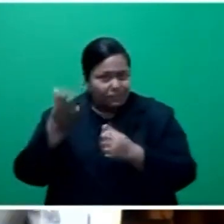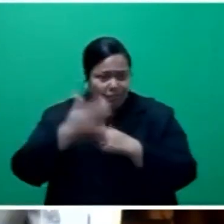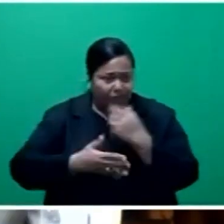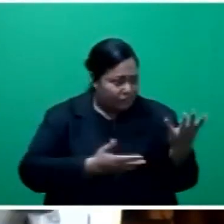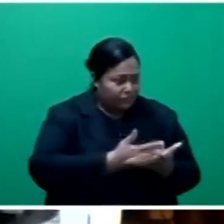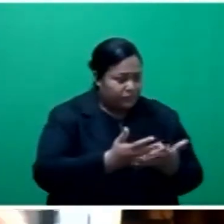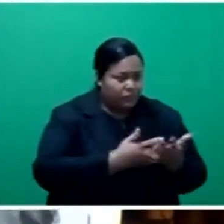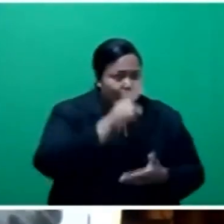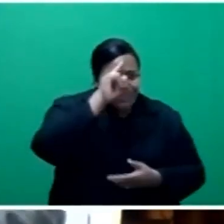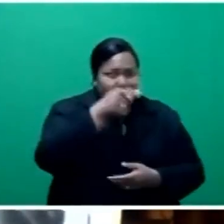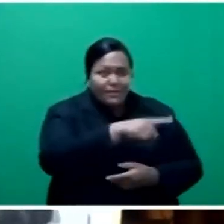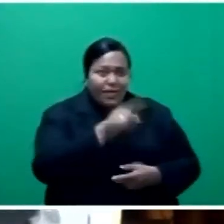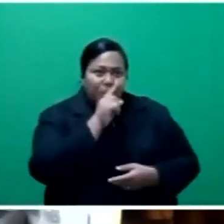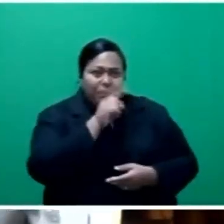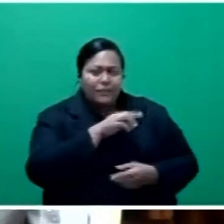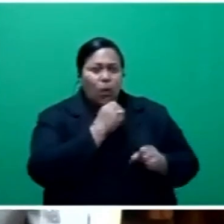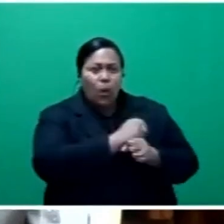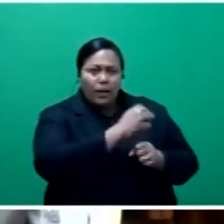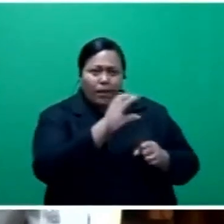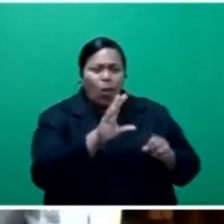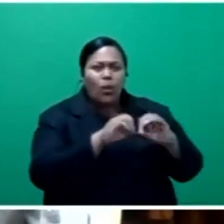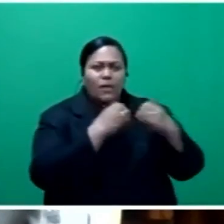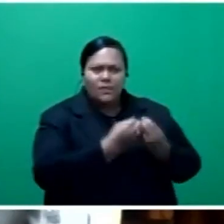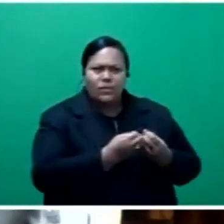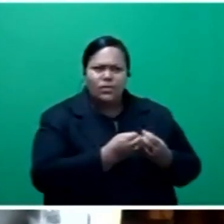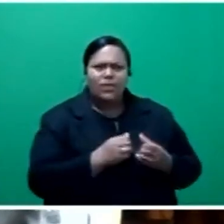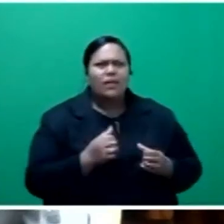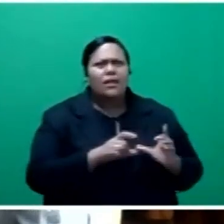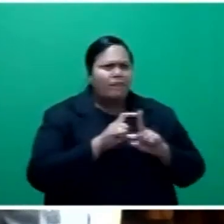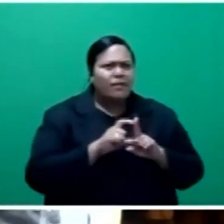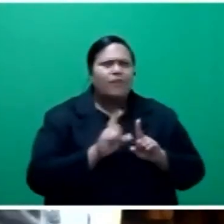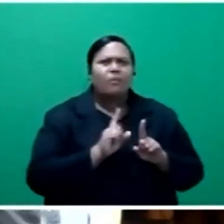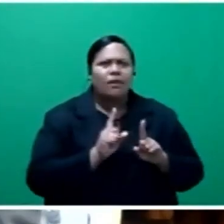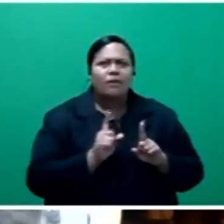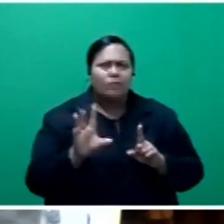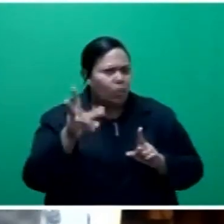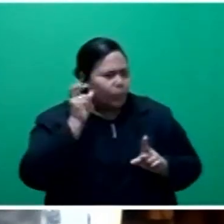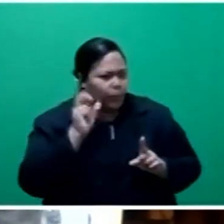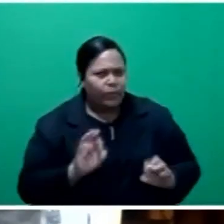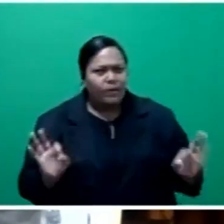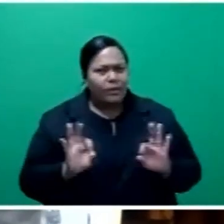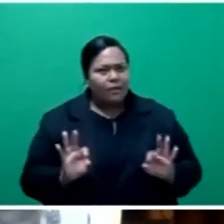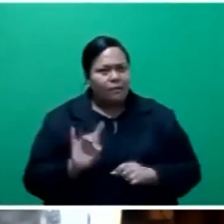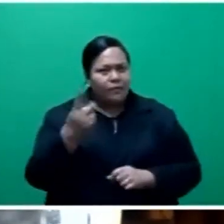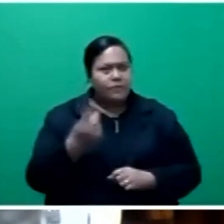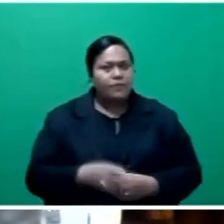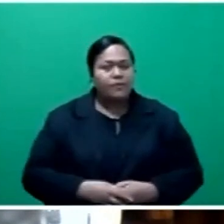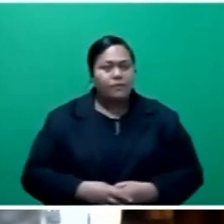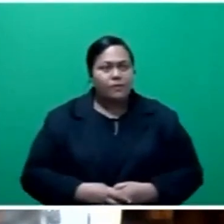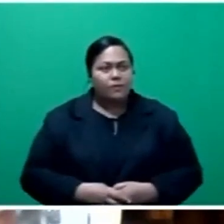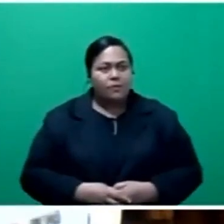and foreseeable scenarios that may limit the client's ability to adhere to the required changes. The Office of the Auditor General